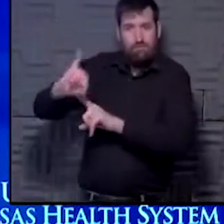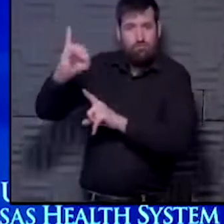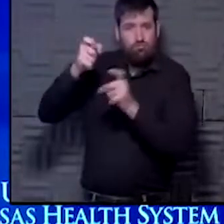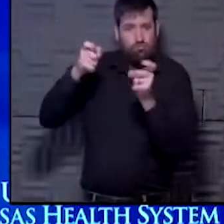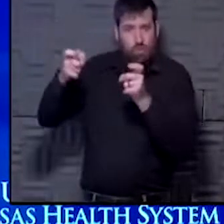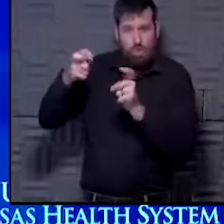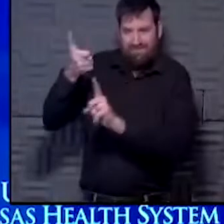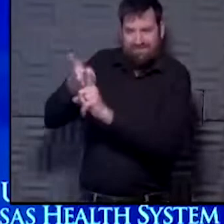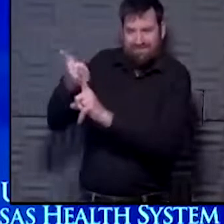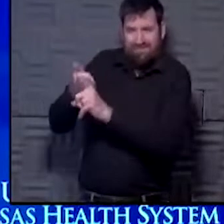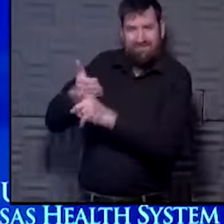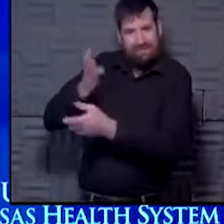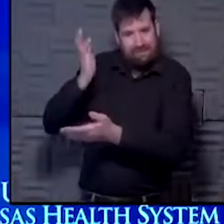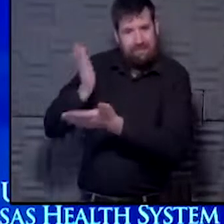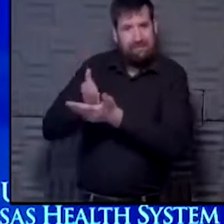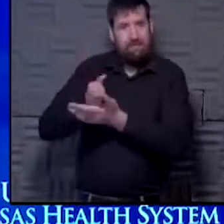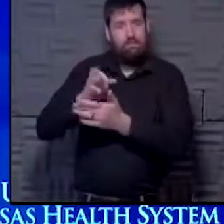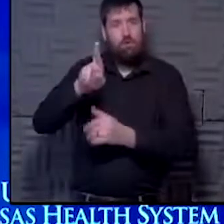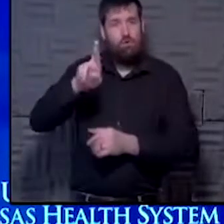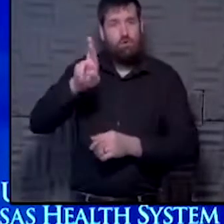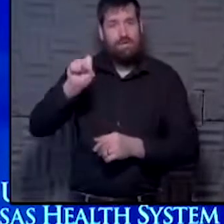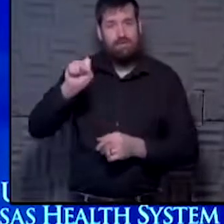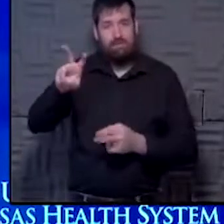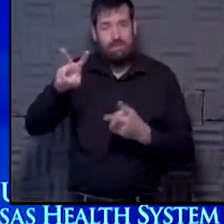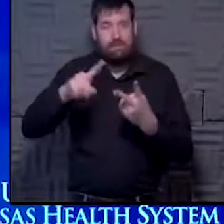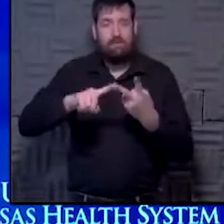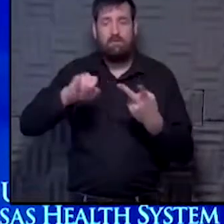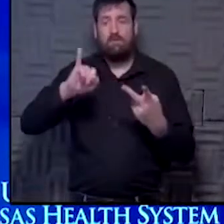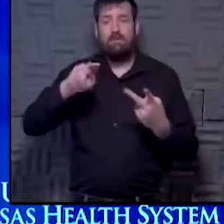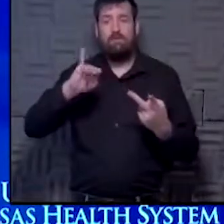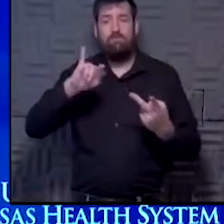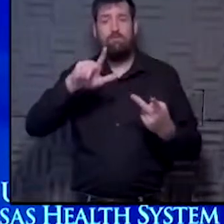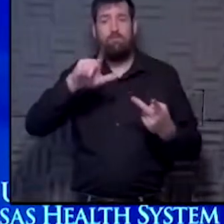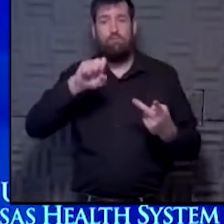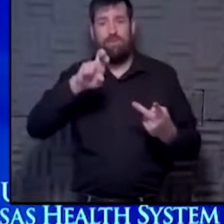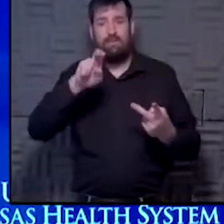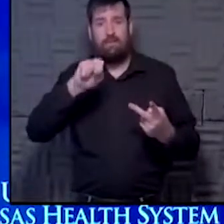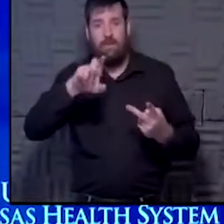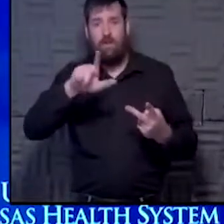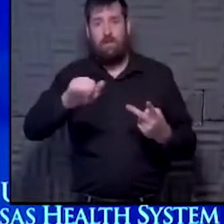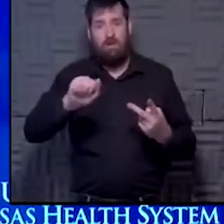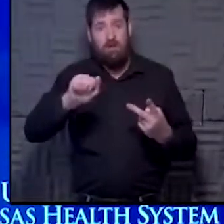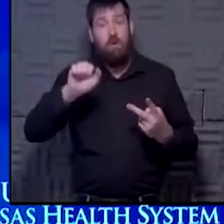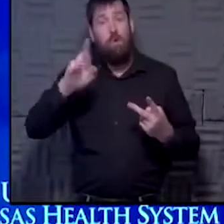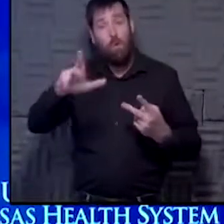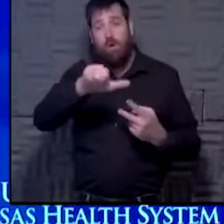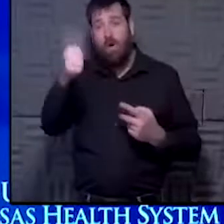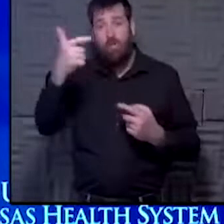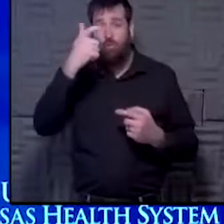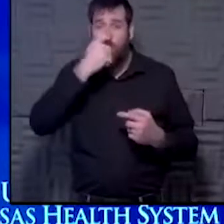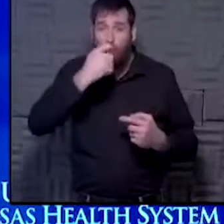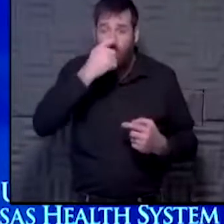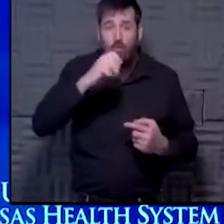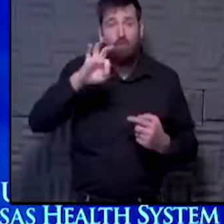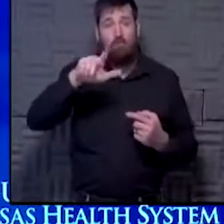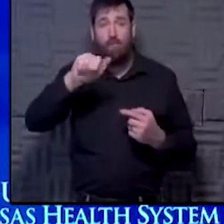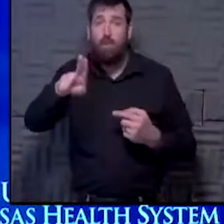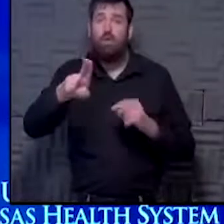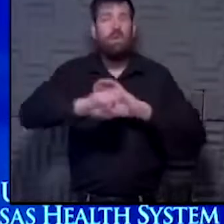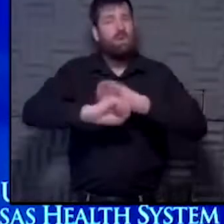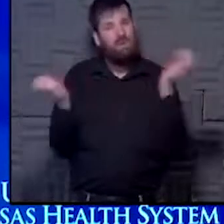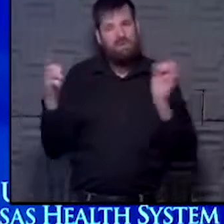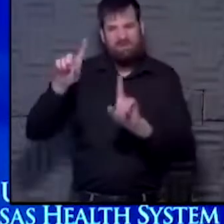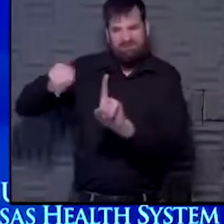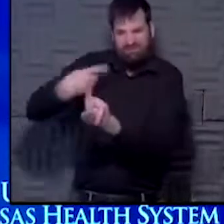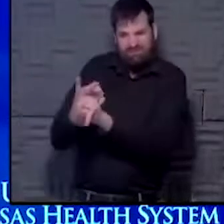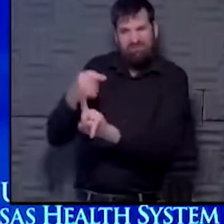stop influenza and RSV or any other cold and flu in their tracks. And the reason that we're not seeing many of